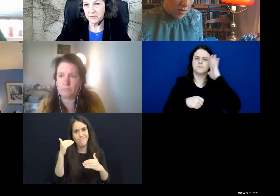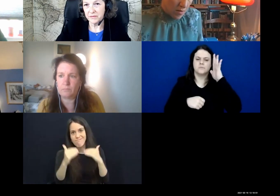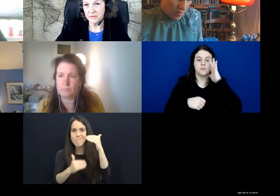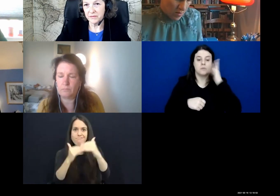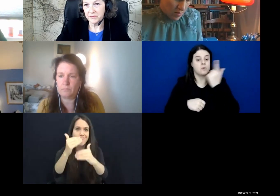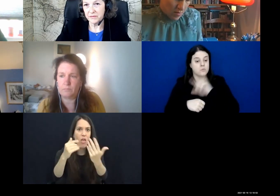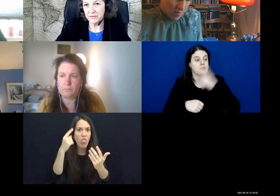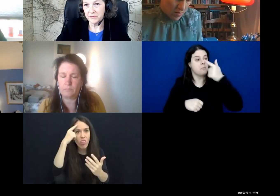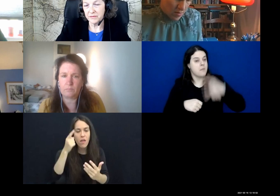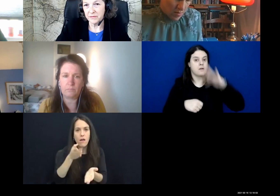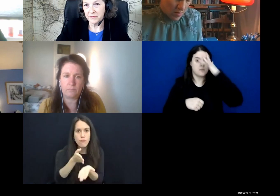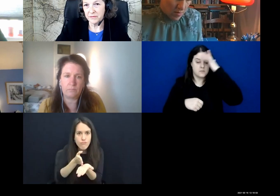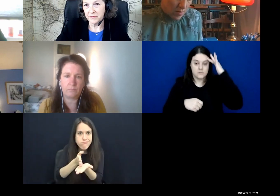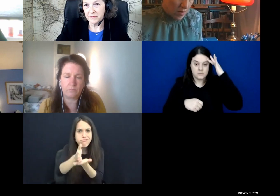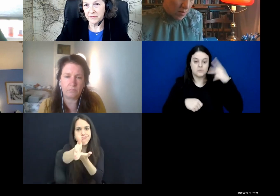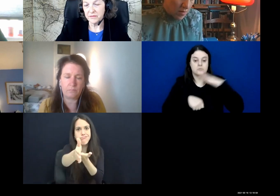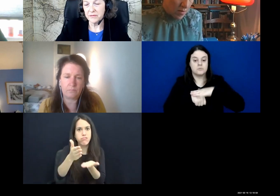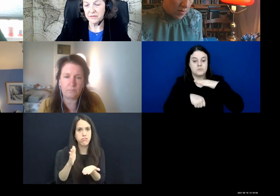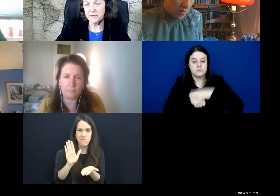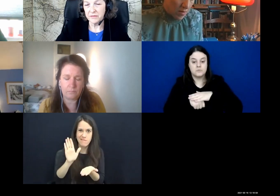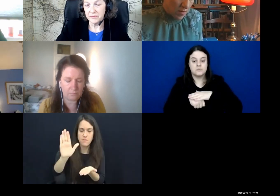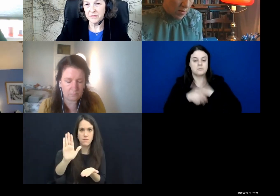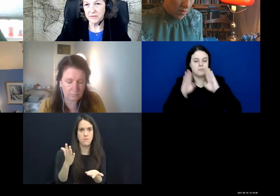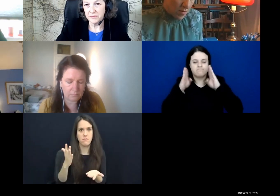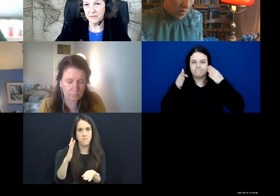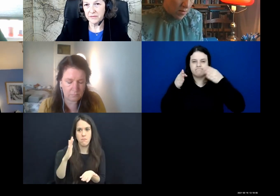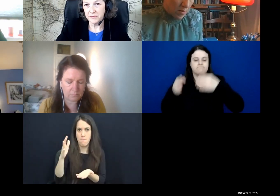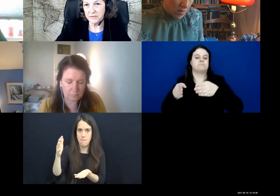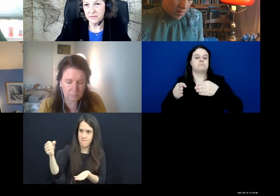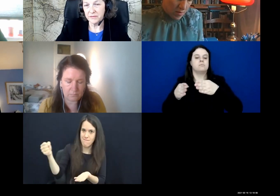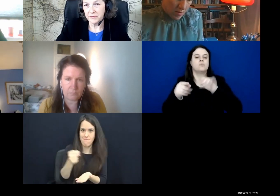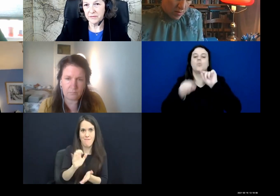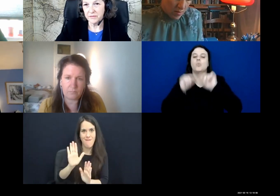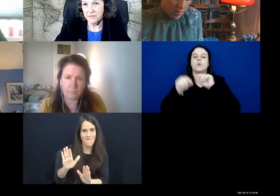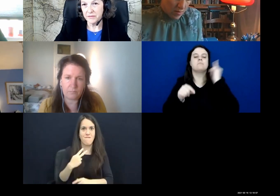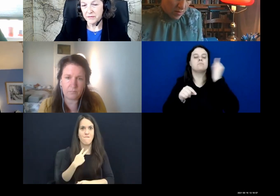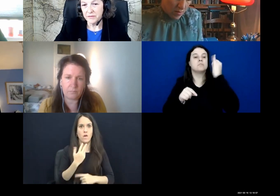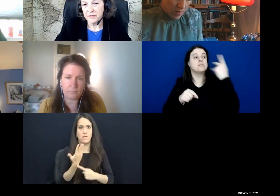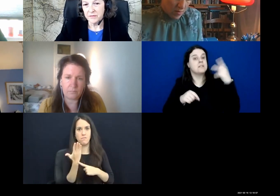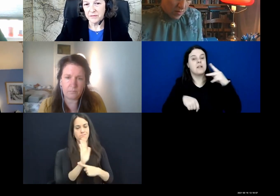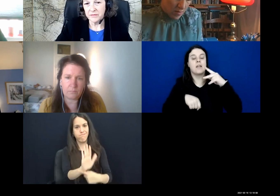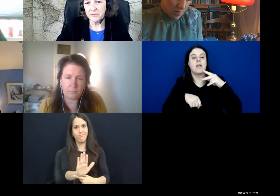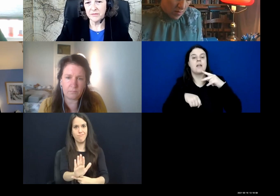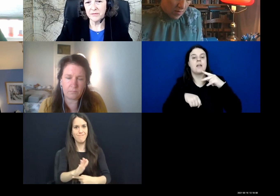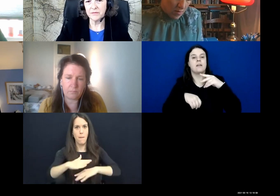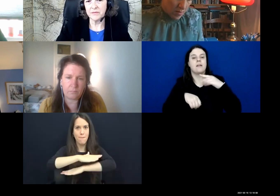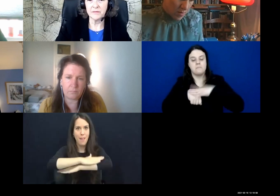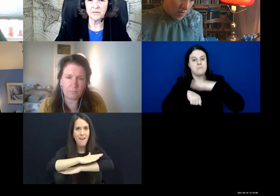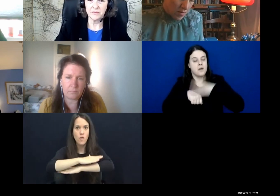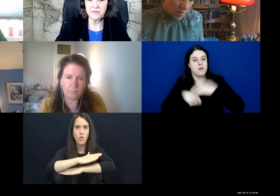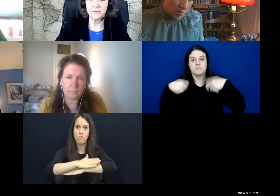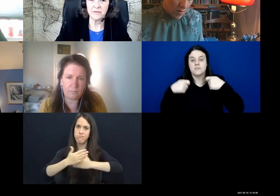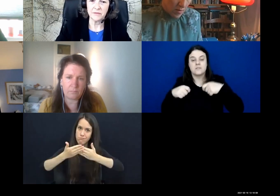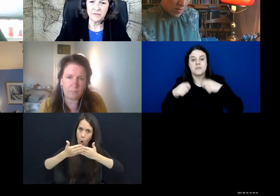people situated at the heart of that, to have that authentic voice and those platforms available for